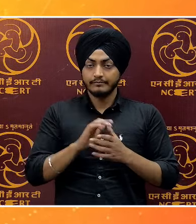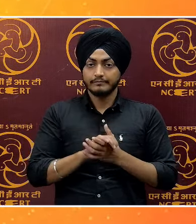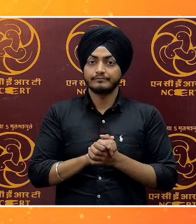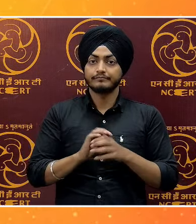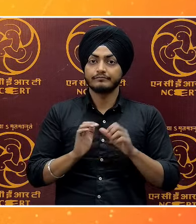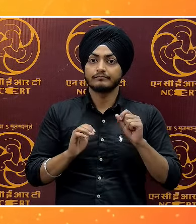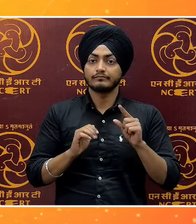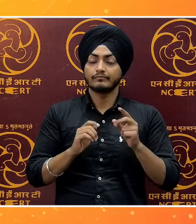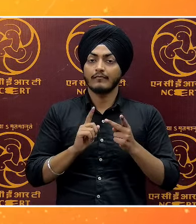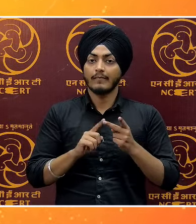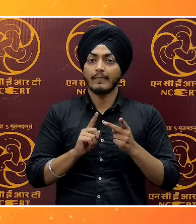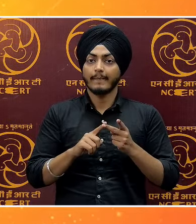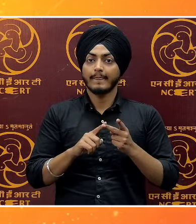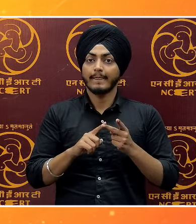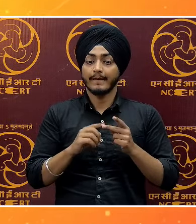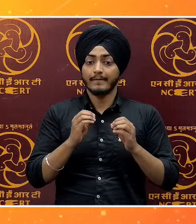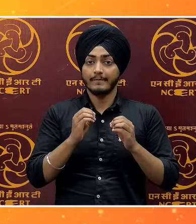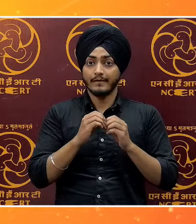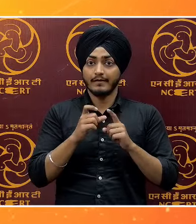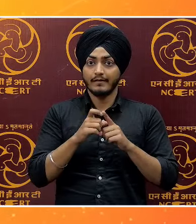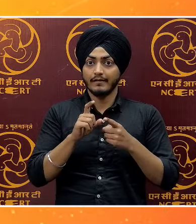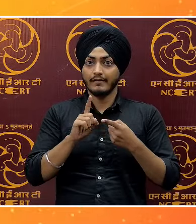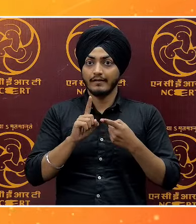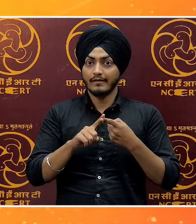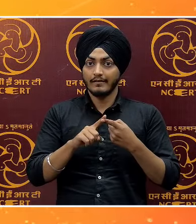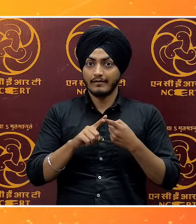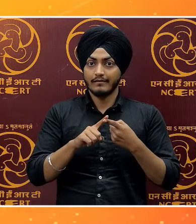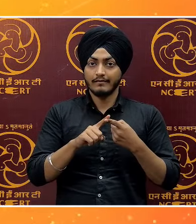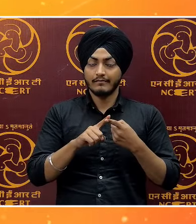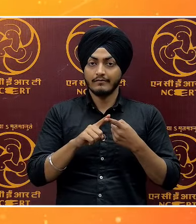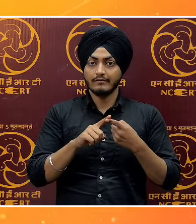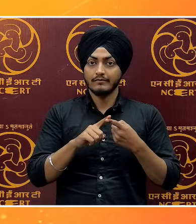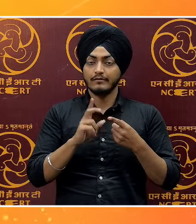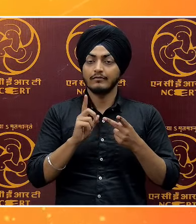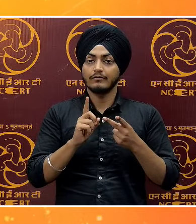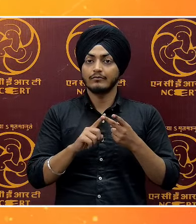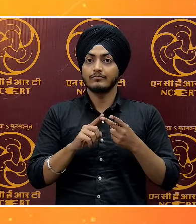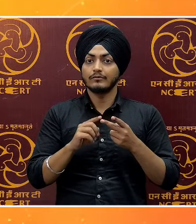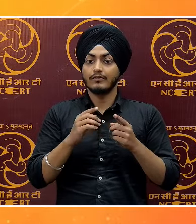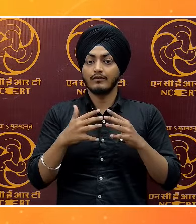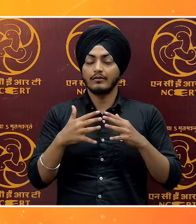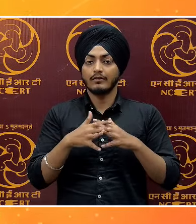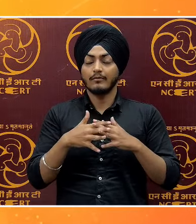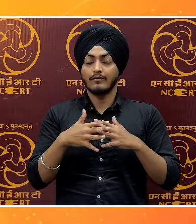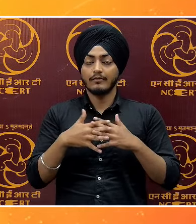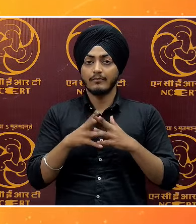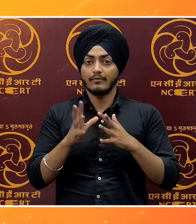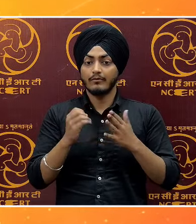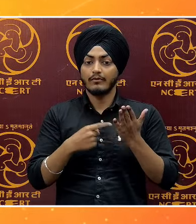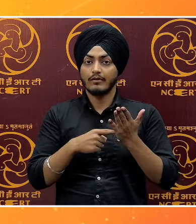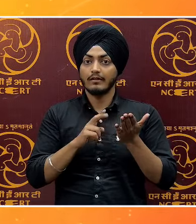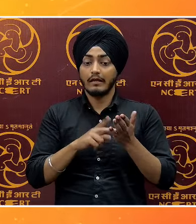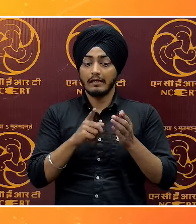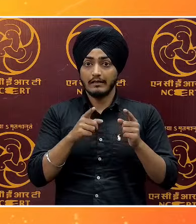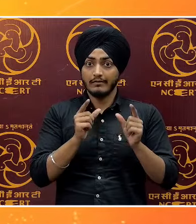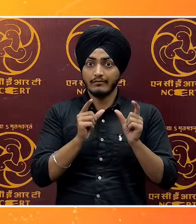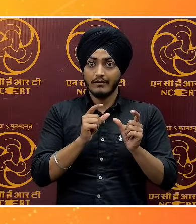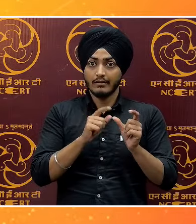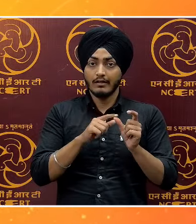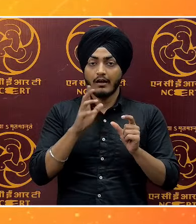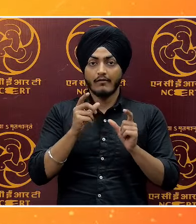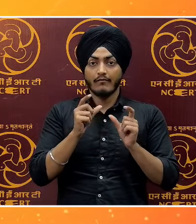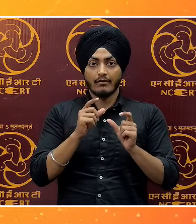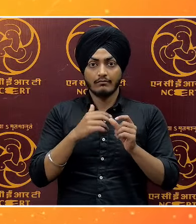first part, B, D, E are the letters. In the second part, we can see W, O, T, N. You have to make a word. Now